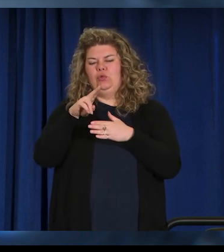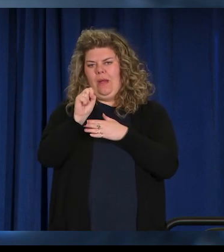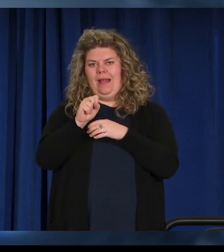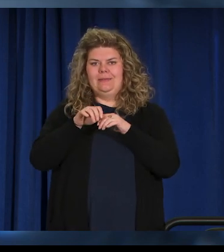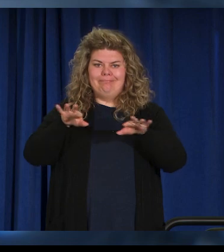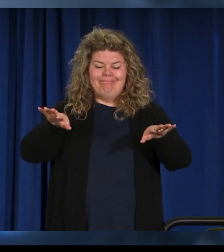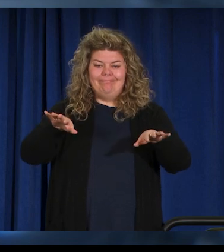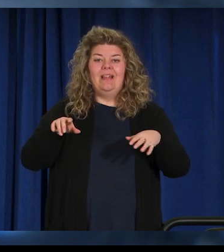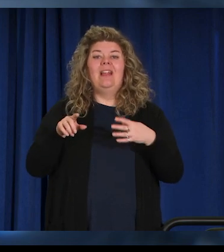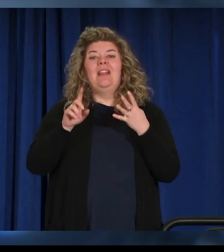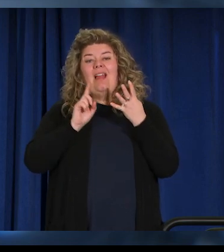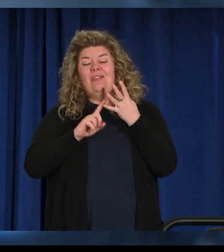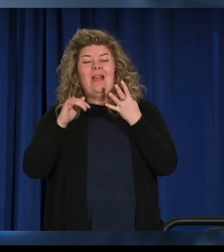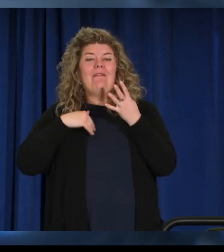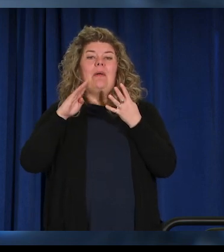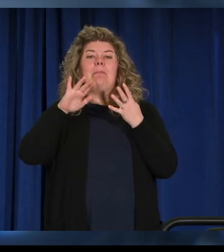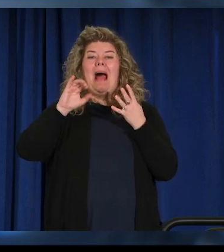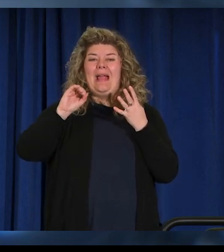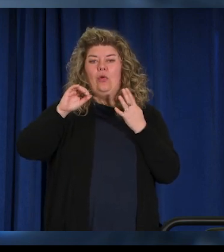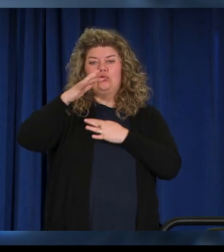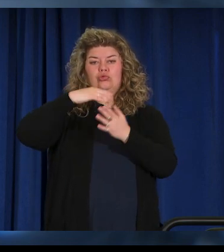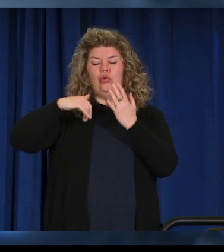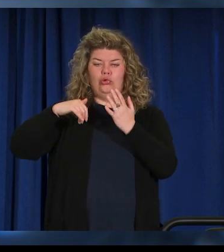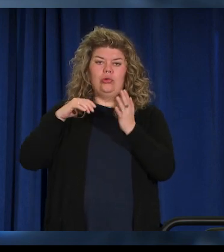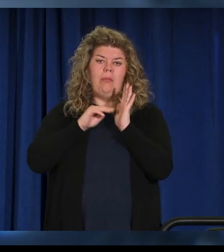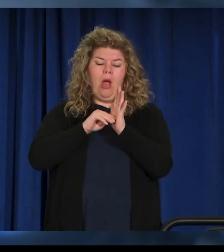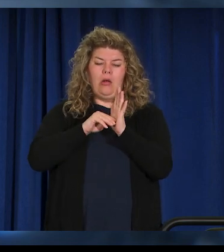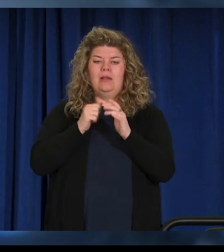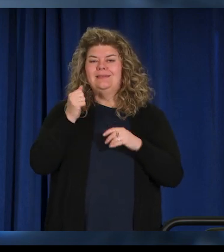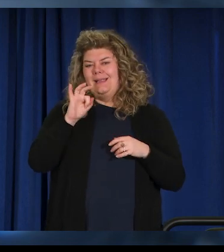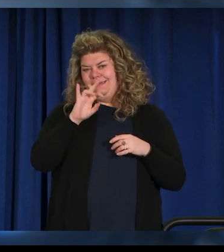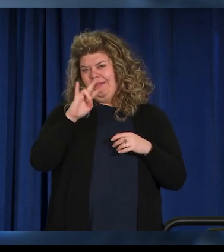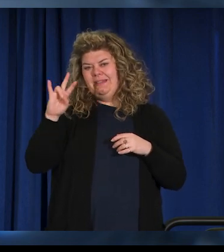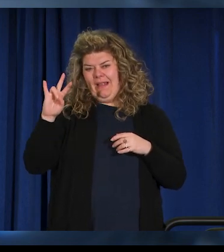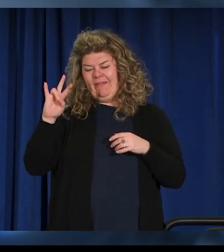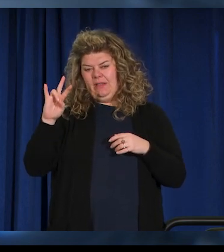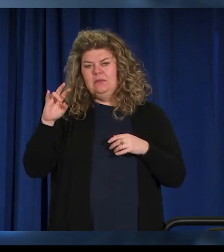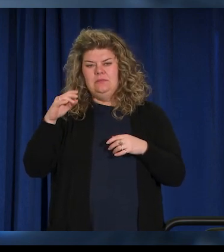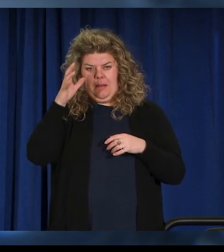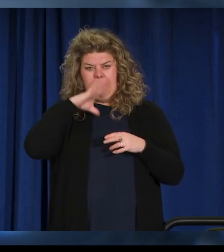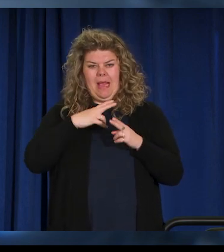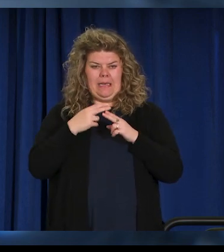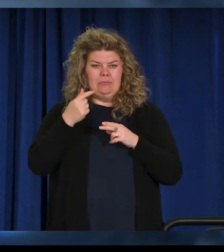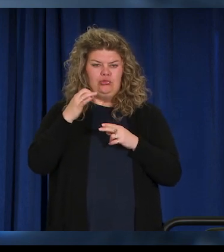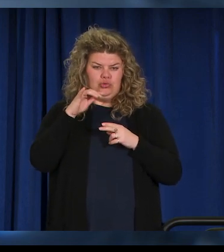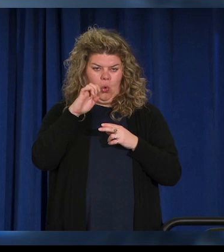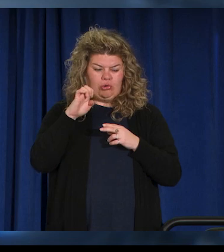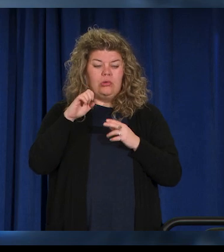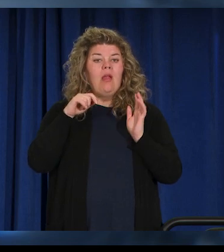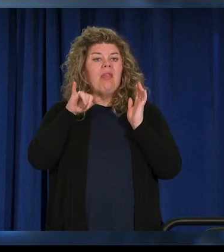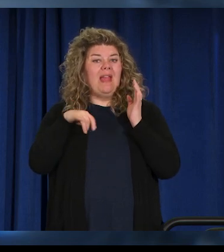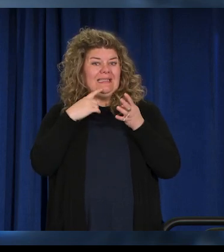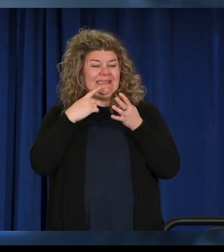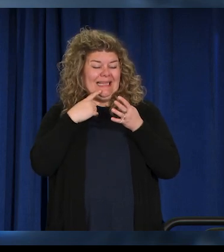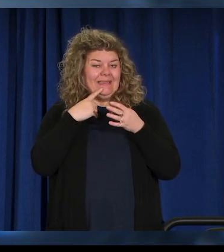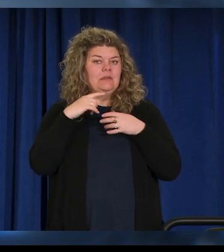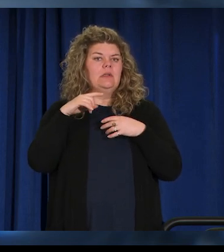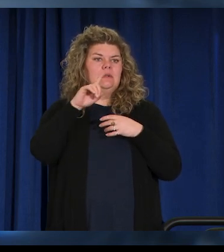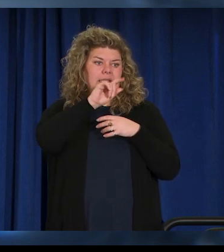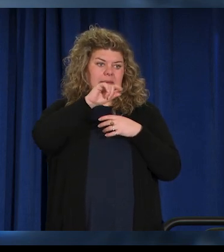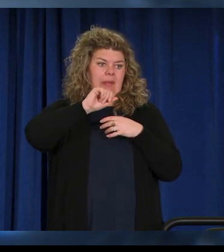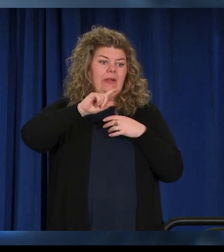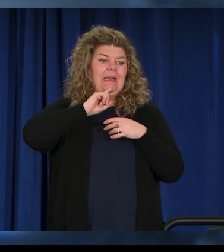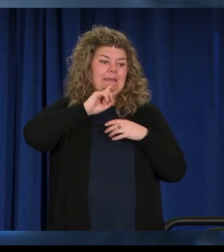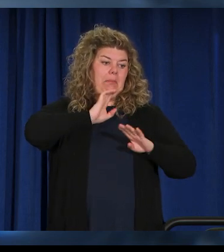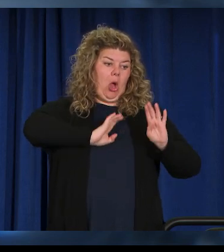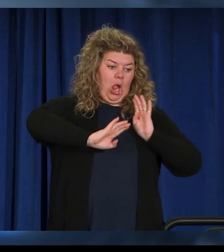was first conceptualized by George Engel in 1977. It foundationally tells us that disability is a combination of